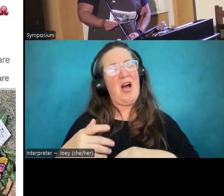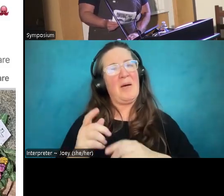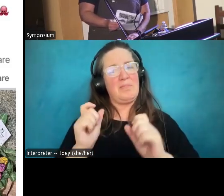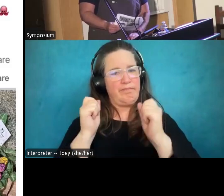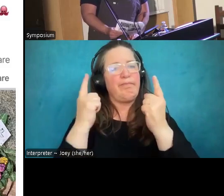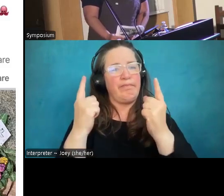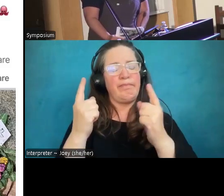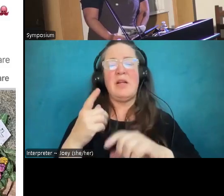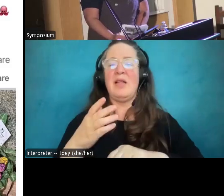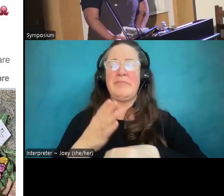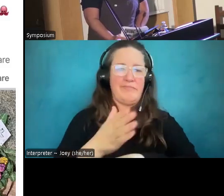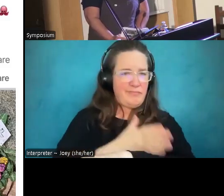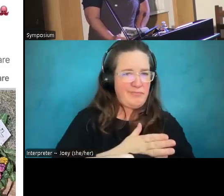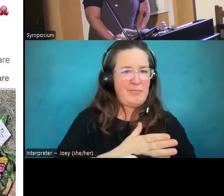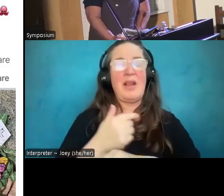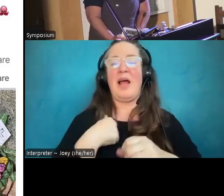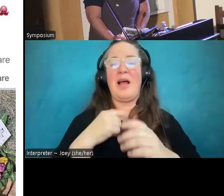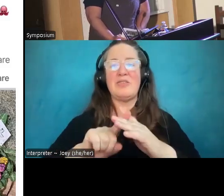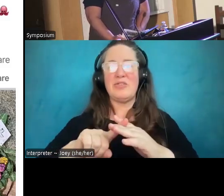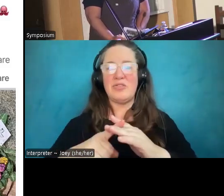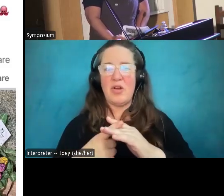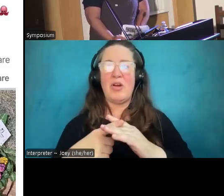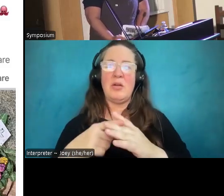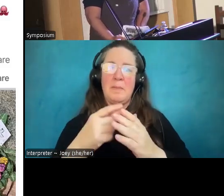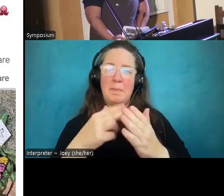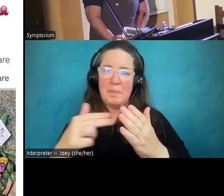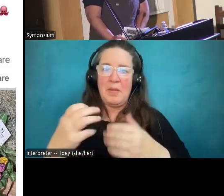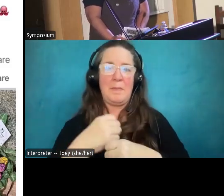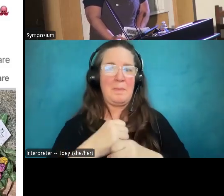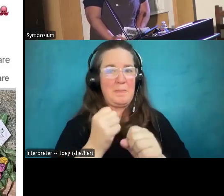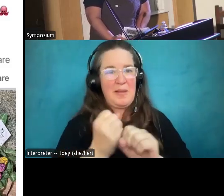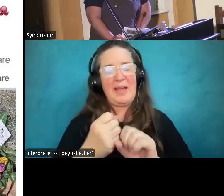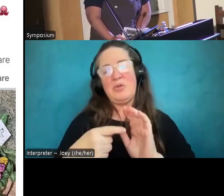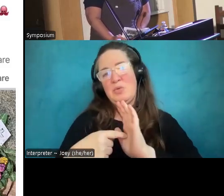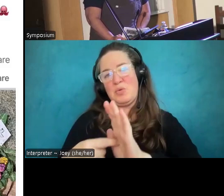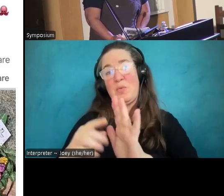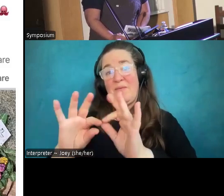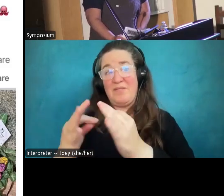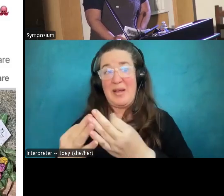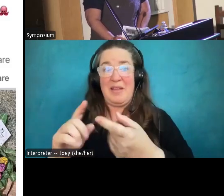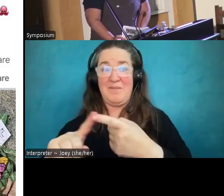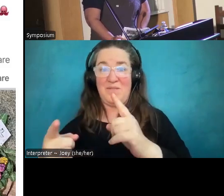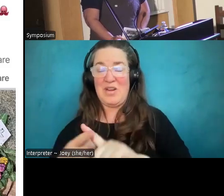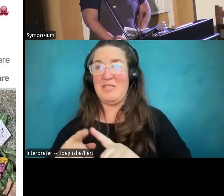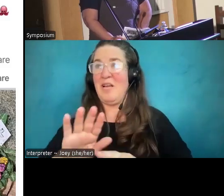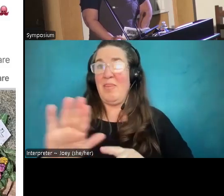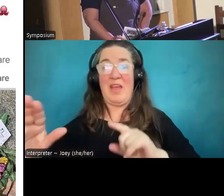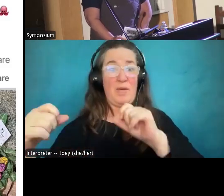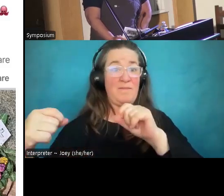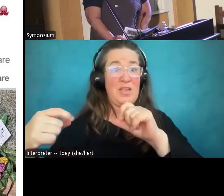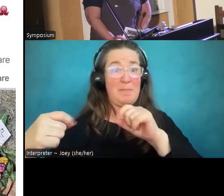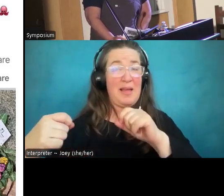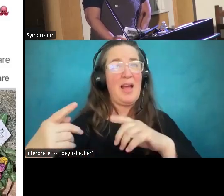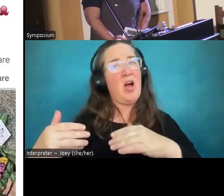my pieces with family and friends, and their feedback was really encouraging. Parts of pre-COVID Jenny